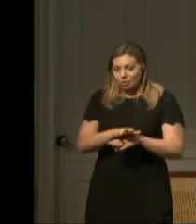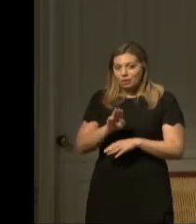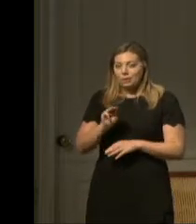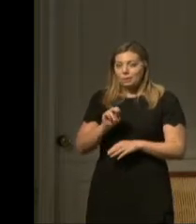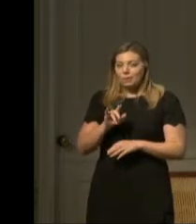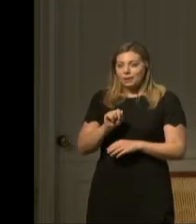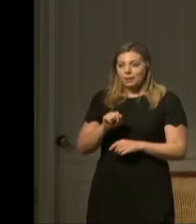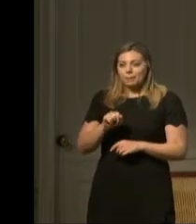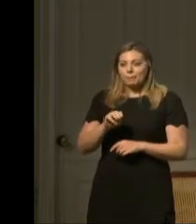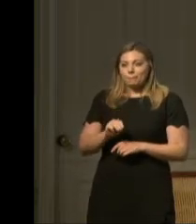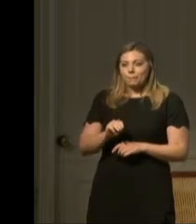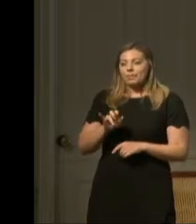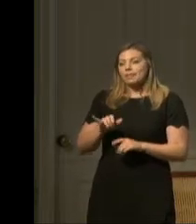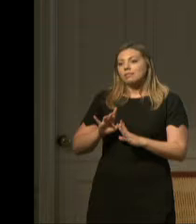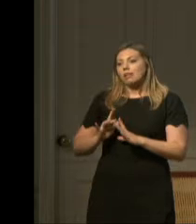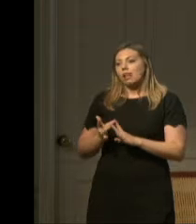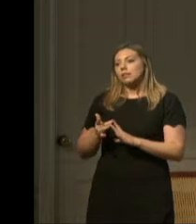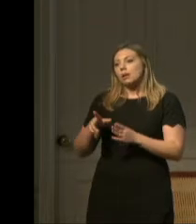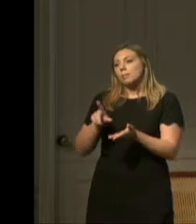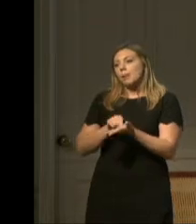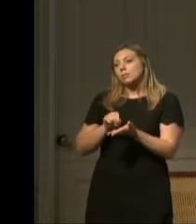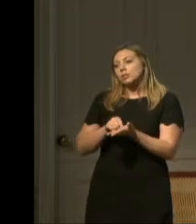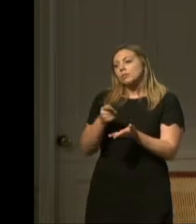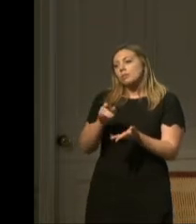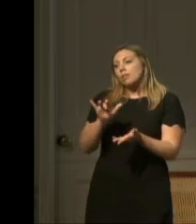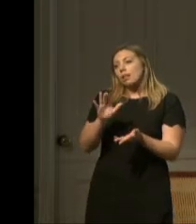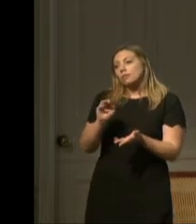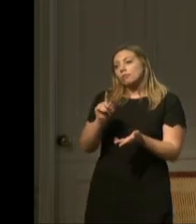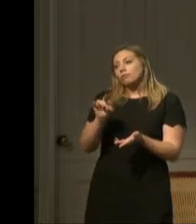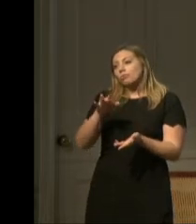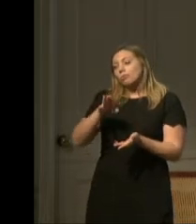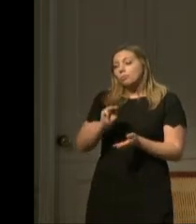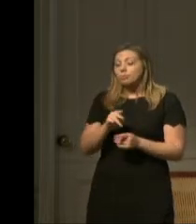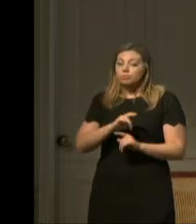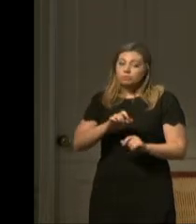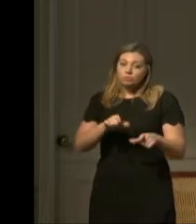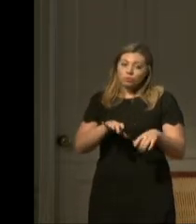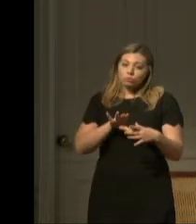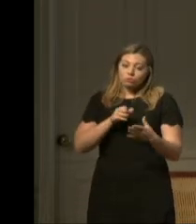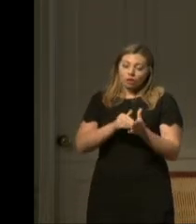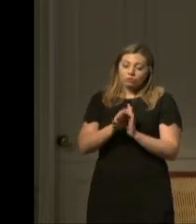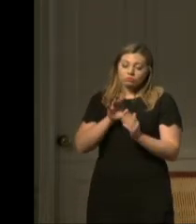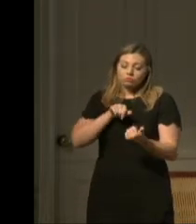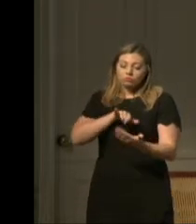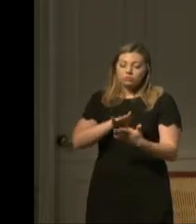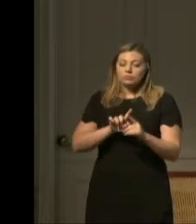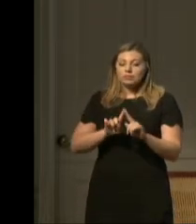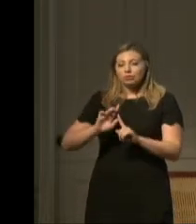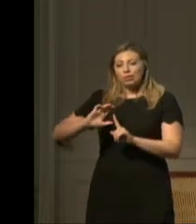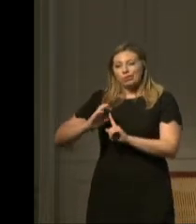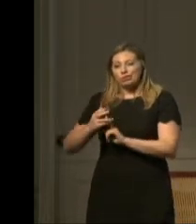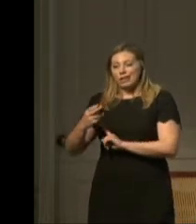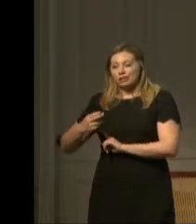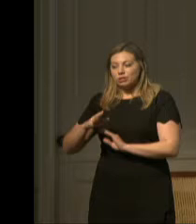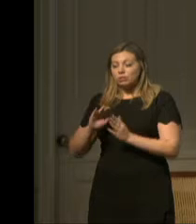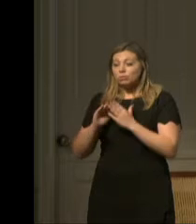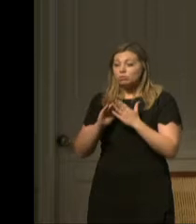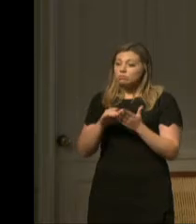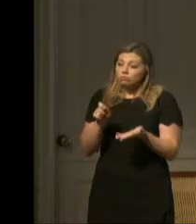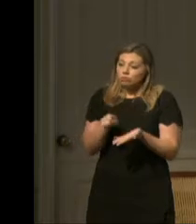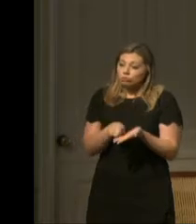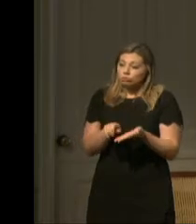Medium, the online publishing platform. These posts often address issues in the cultural heritage community, and although they're written